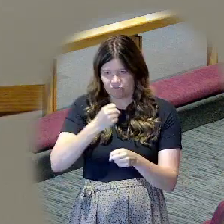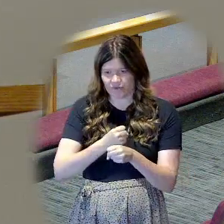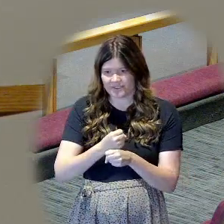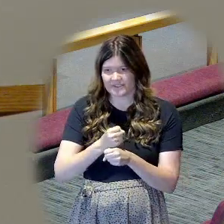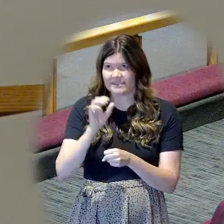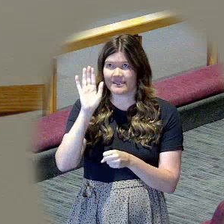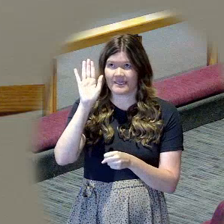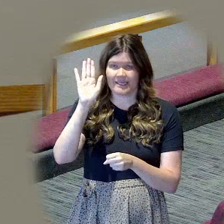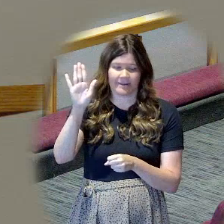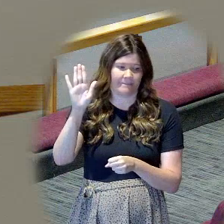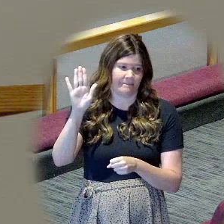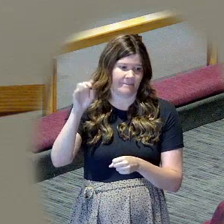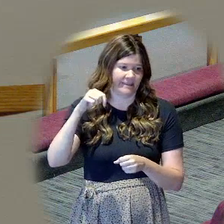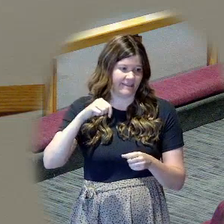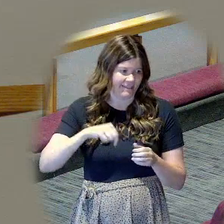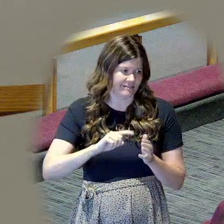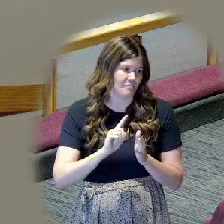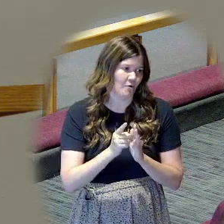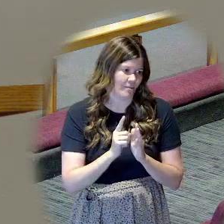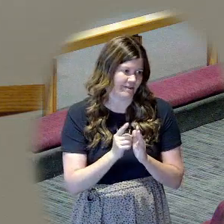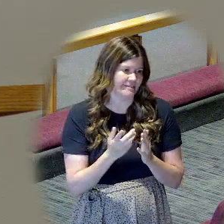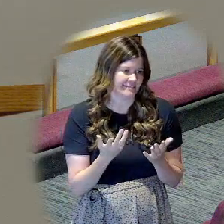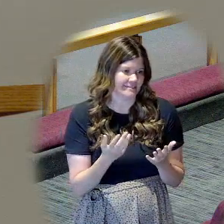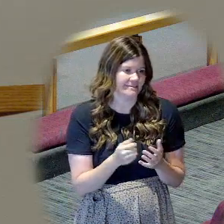these moments.